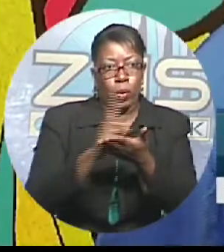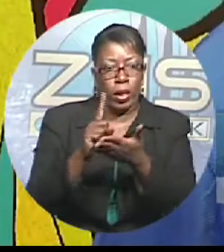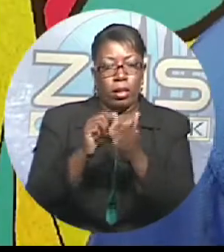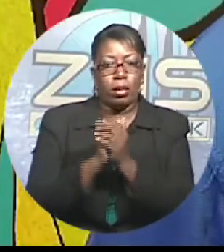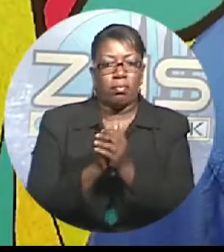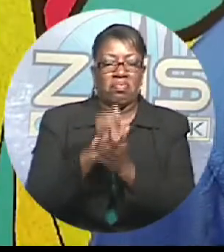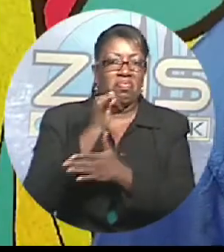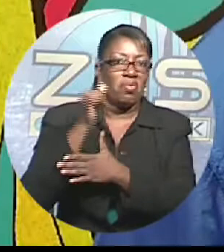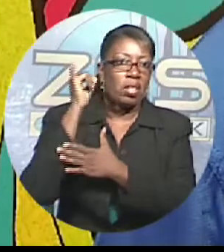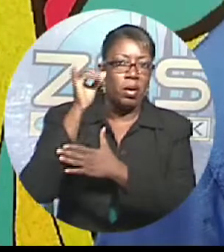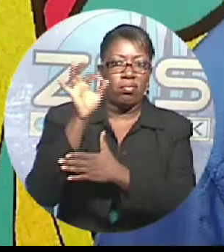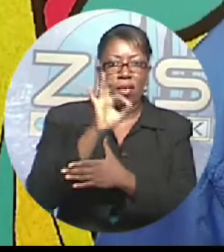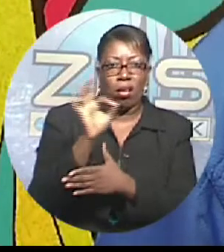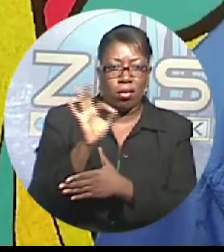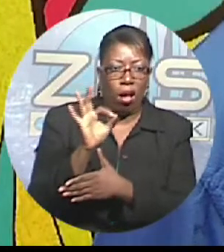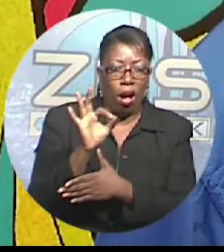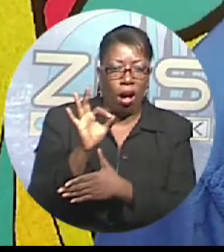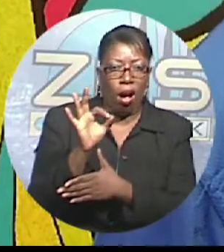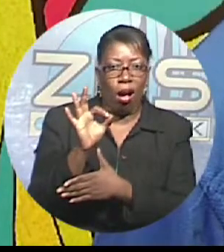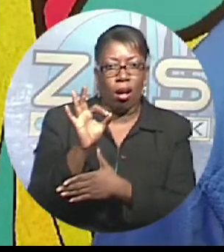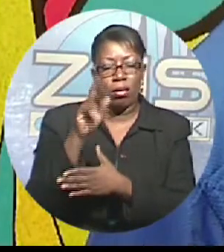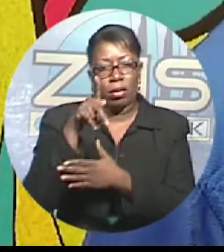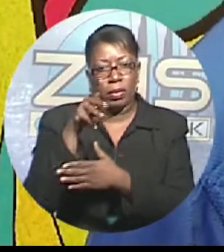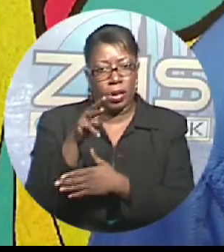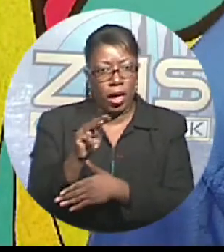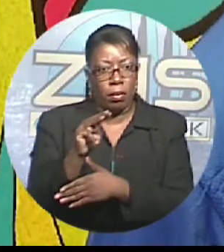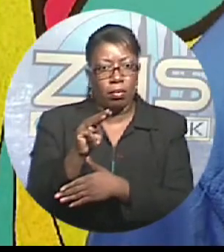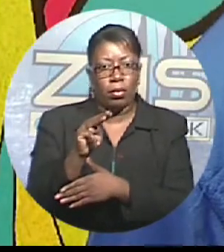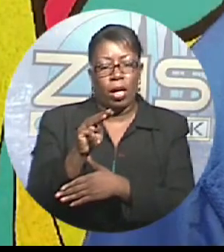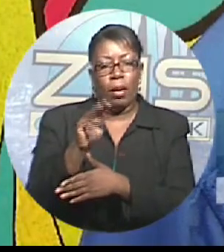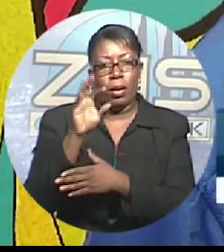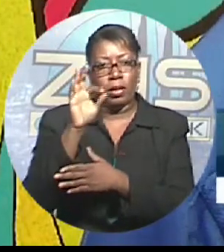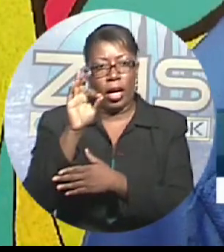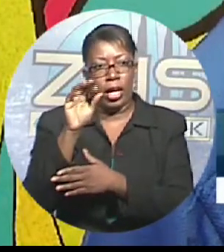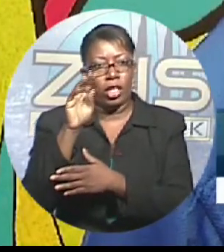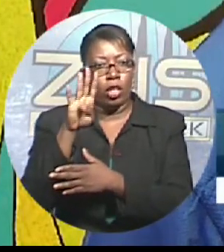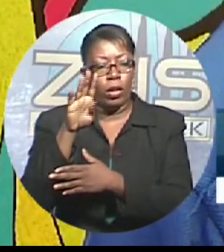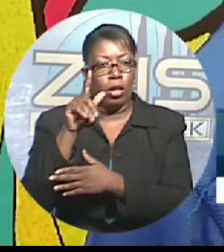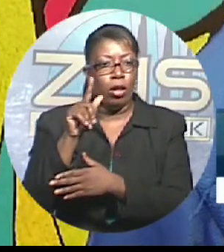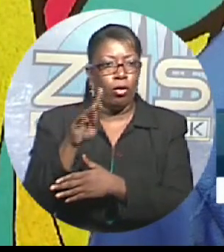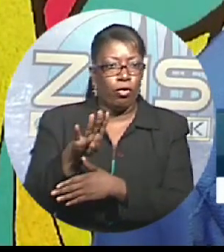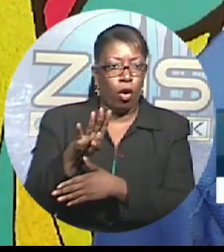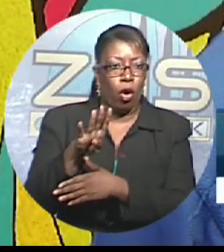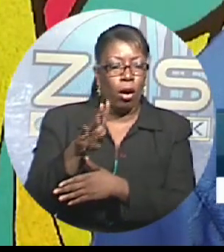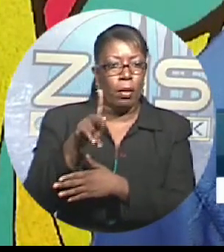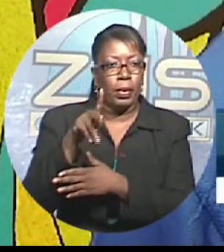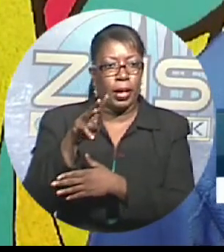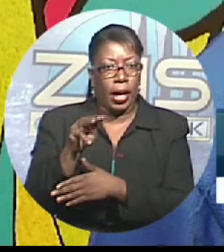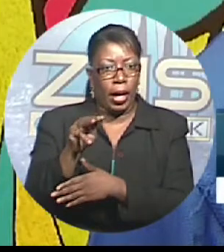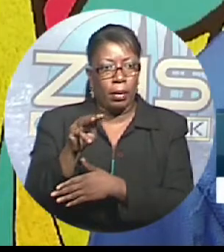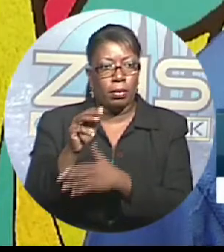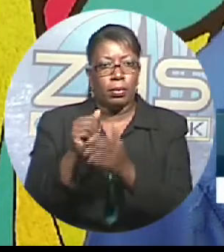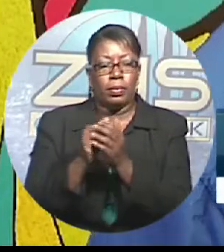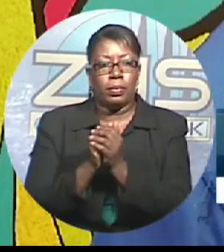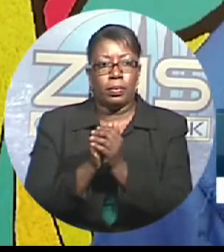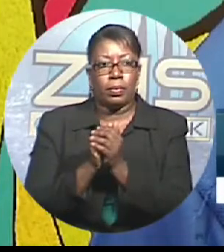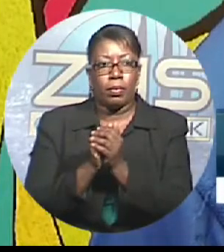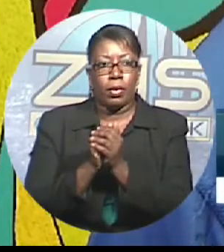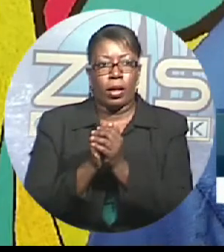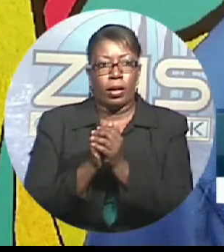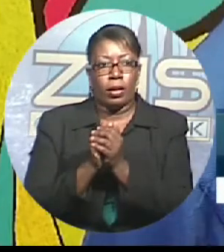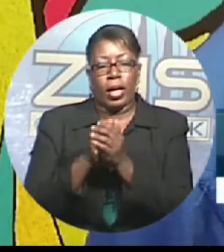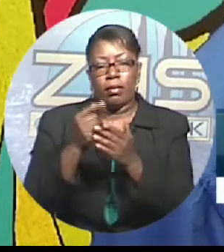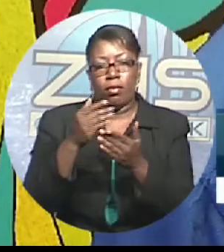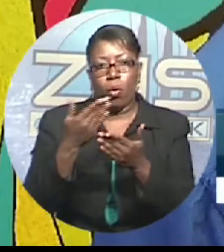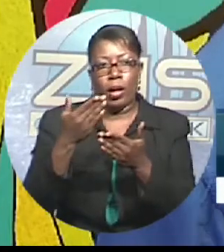around 9 a.m., somewhere just right around 10 minutes to 8:50 to about 9:24, we did have an element of our network on our MSC that went